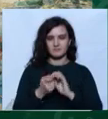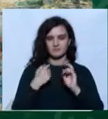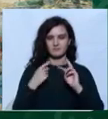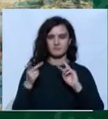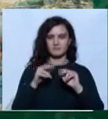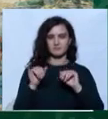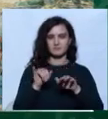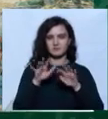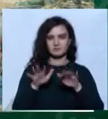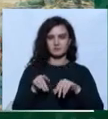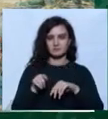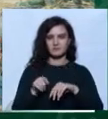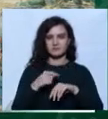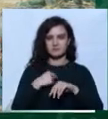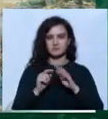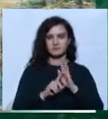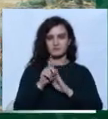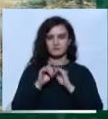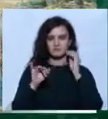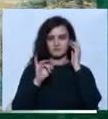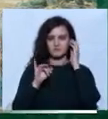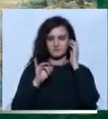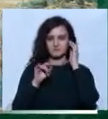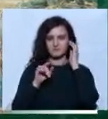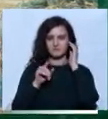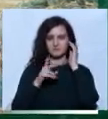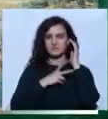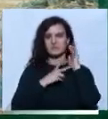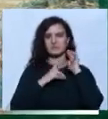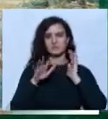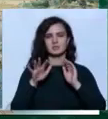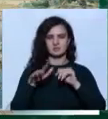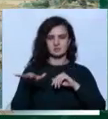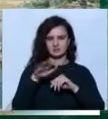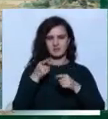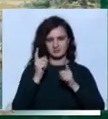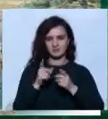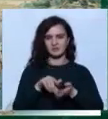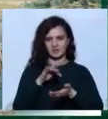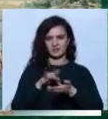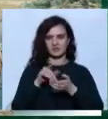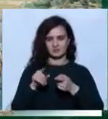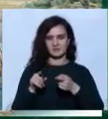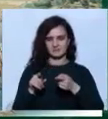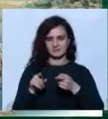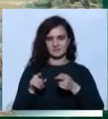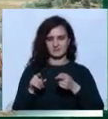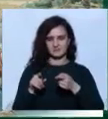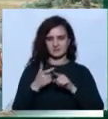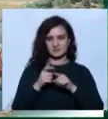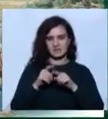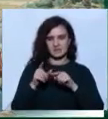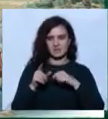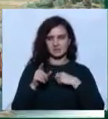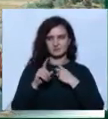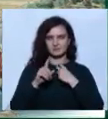our where. We begin our story near Bristol, England, the real town, which is honestly not very